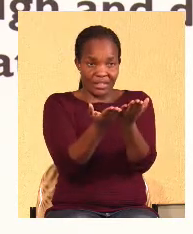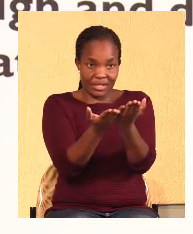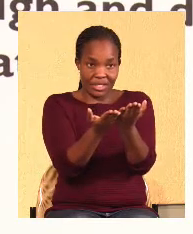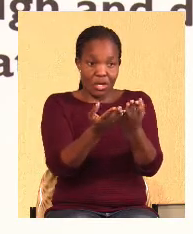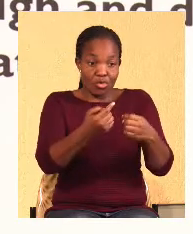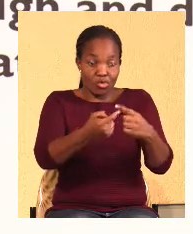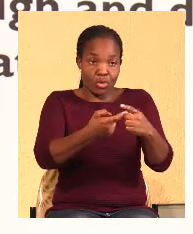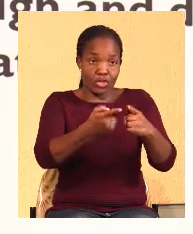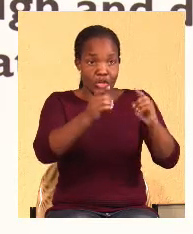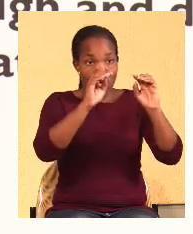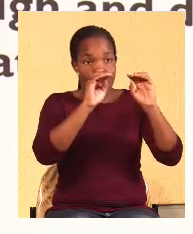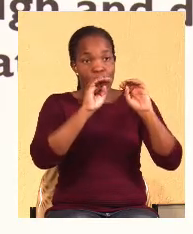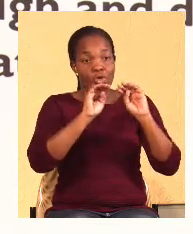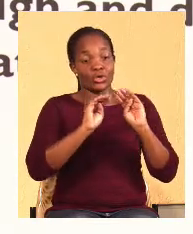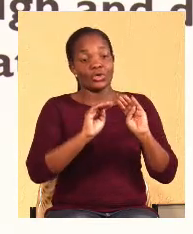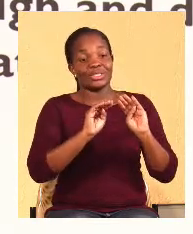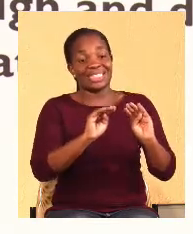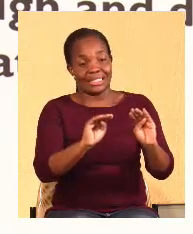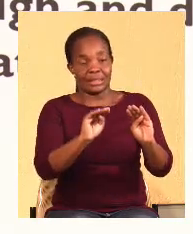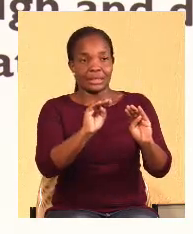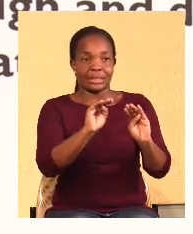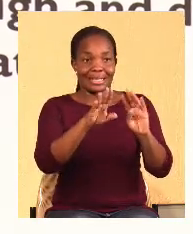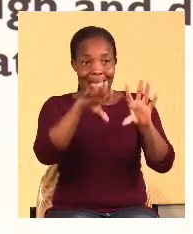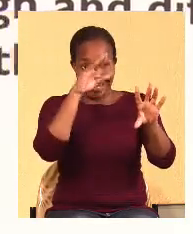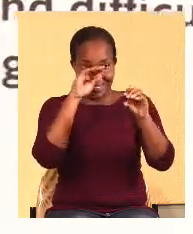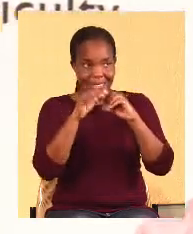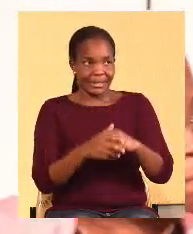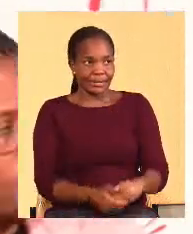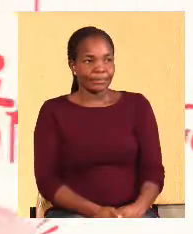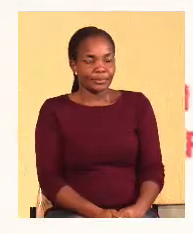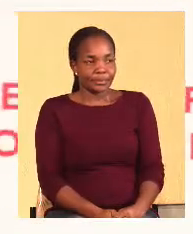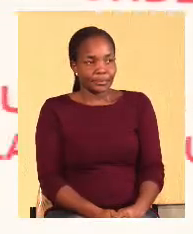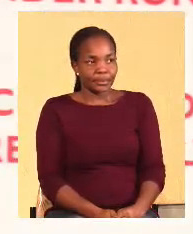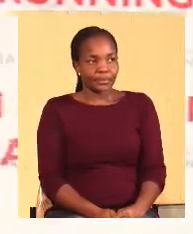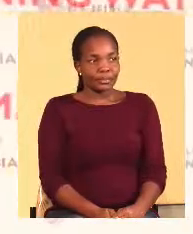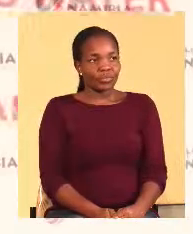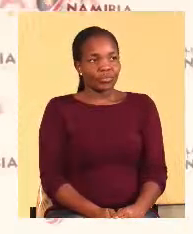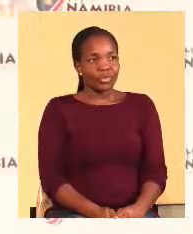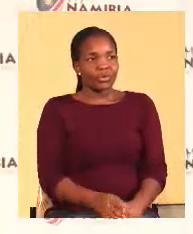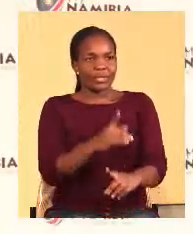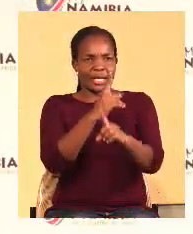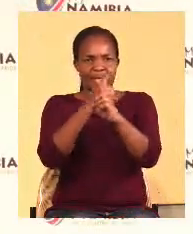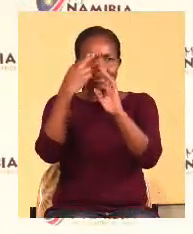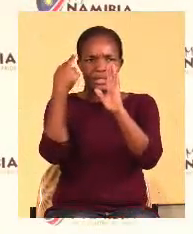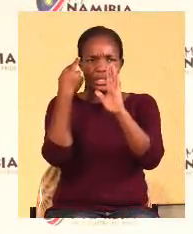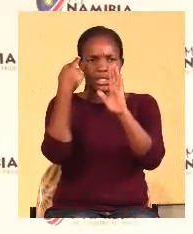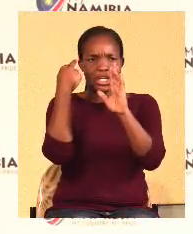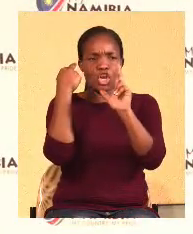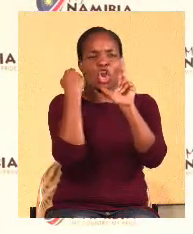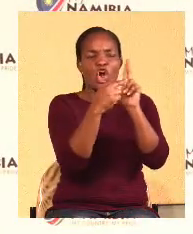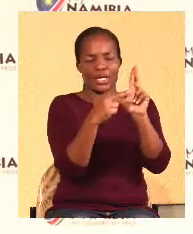in Namibia. Okay, thank you very much, Yvonne. For the Attorney General, last night when I went through